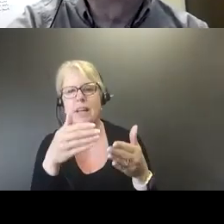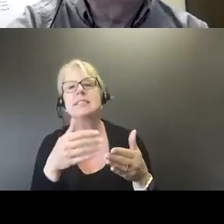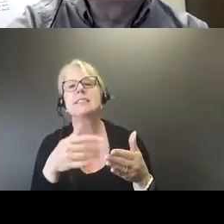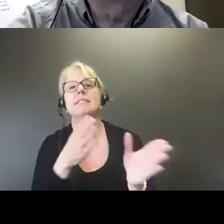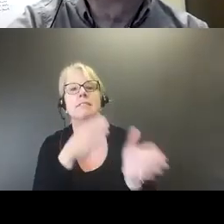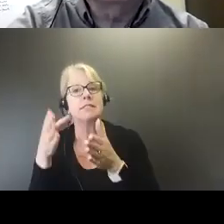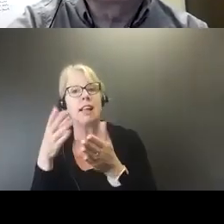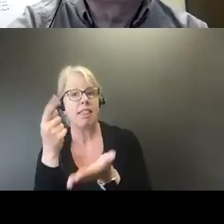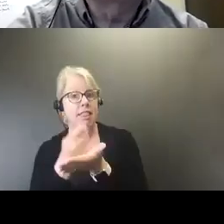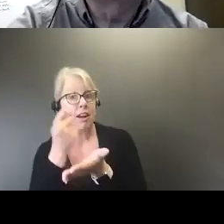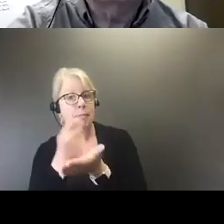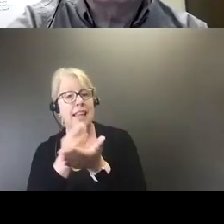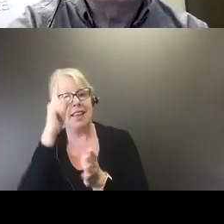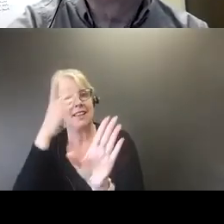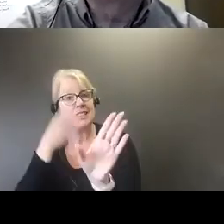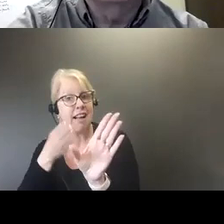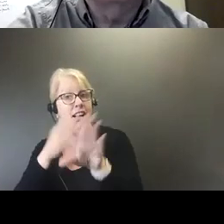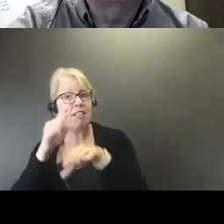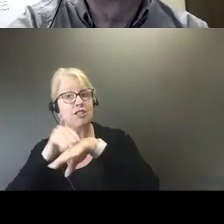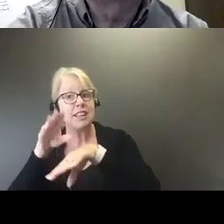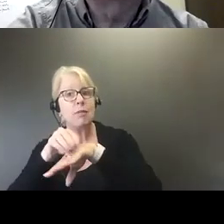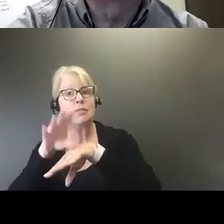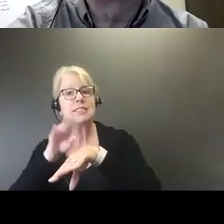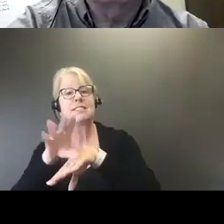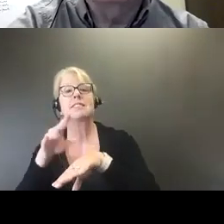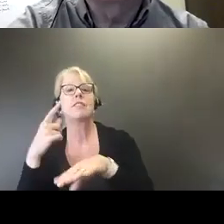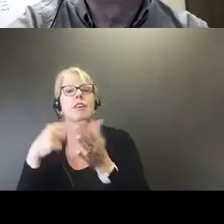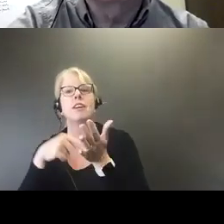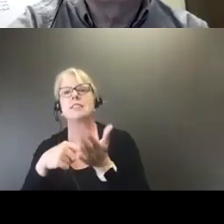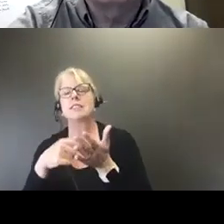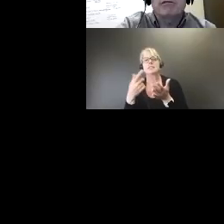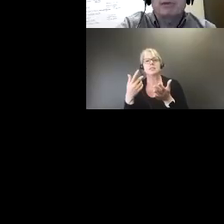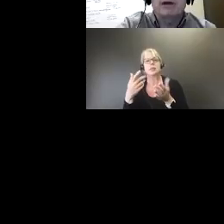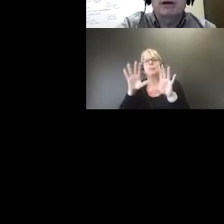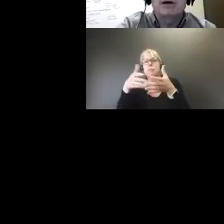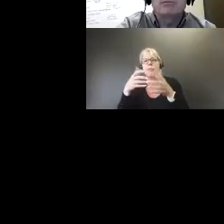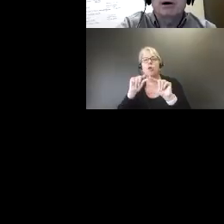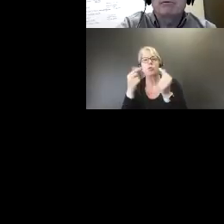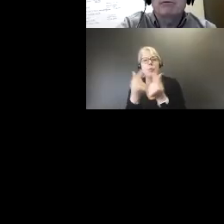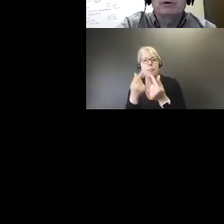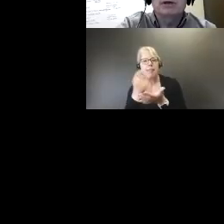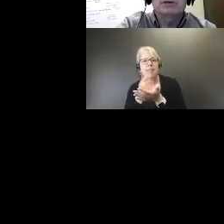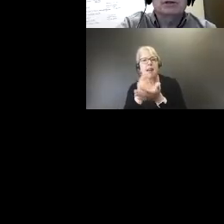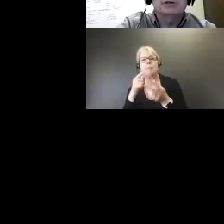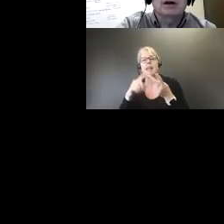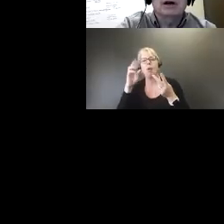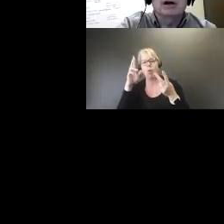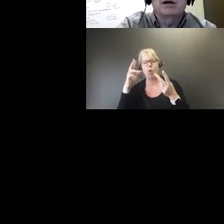Therapeutic interventions, psychological therapies, things such as reminiscent group therapy,